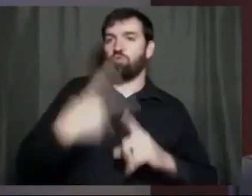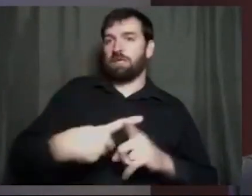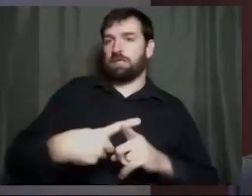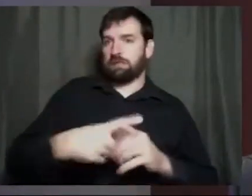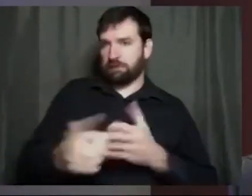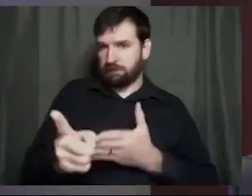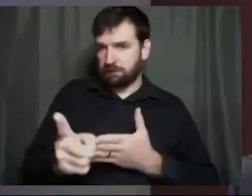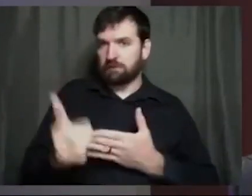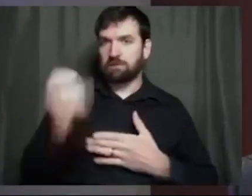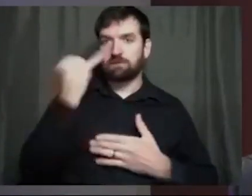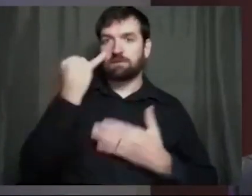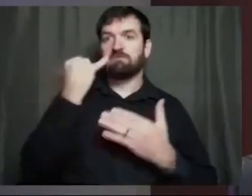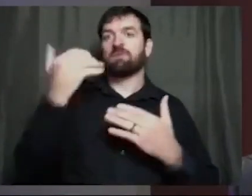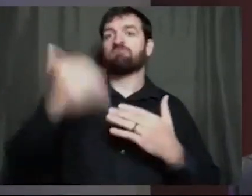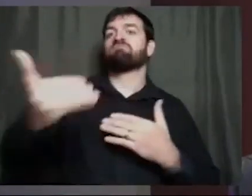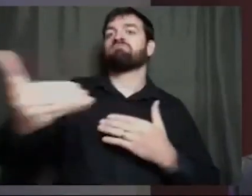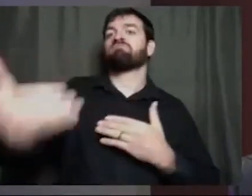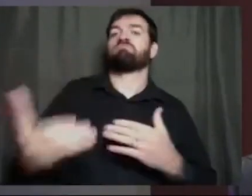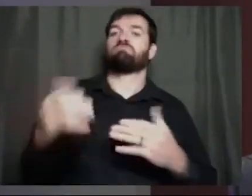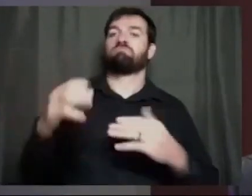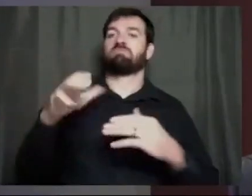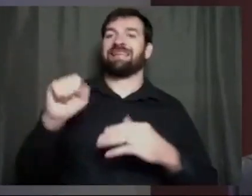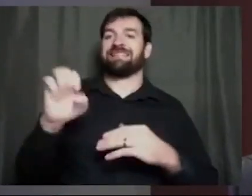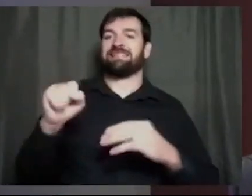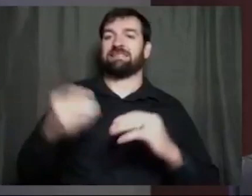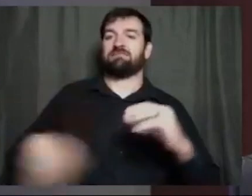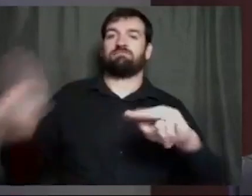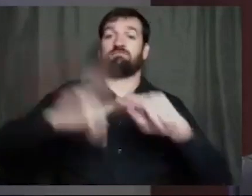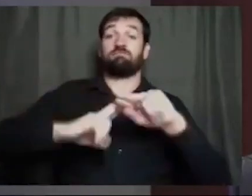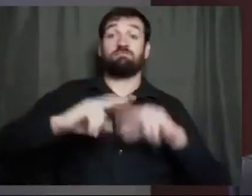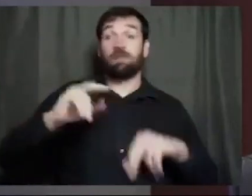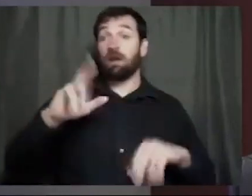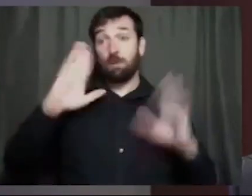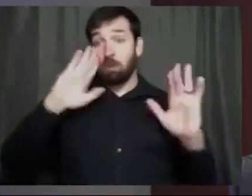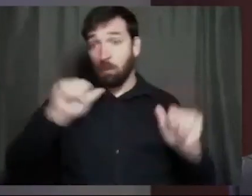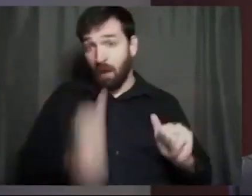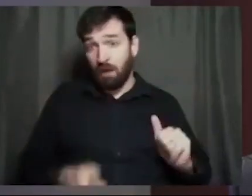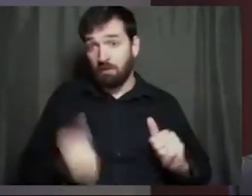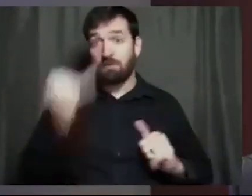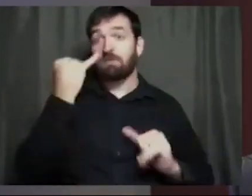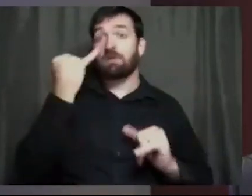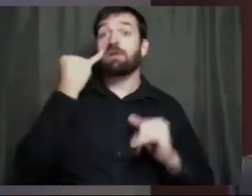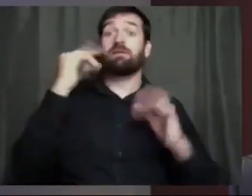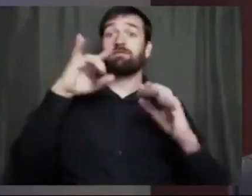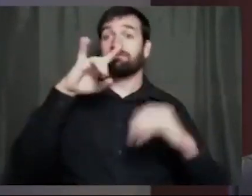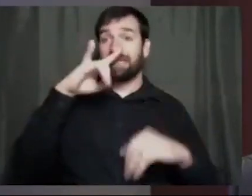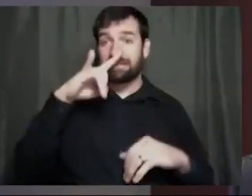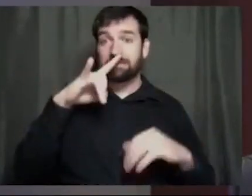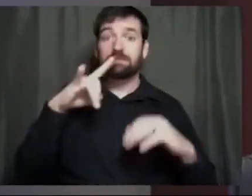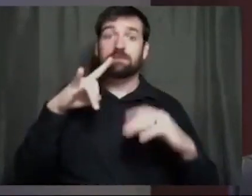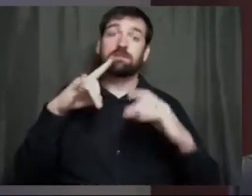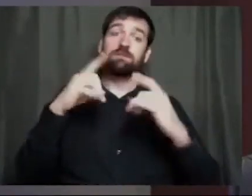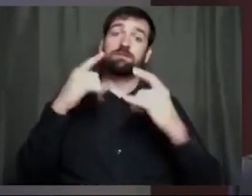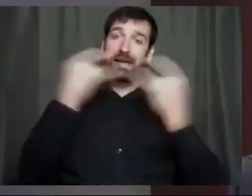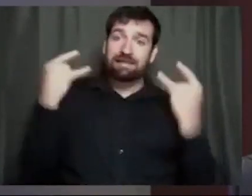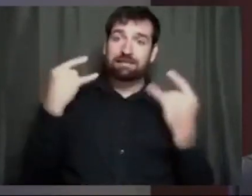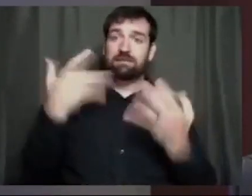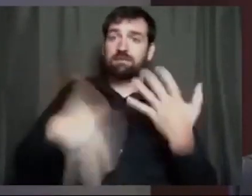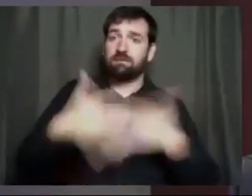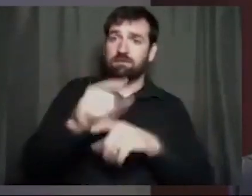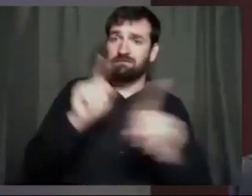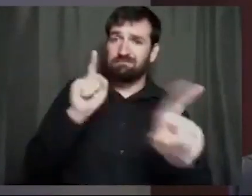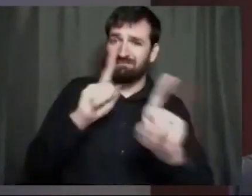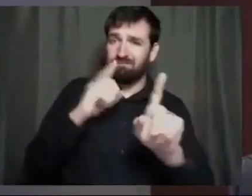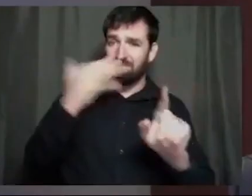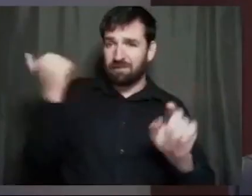to that. But my hope is not, because if kids are masking in school and they're doing some sort of distancing as best they can, hopefully we won't